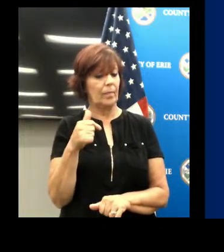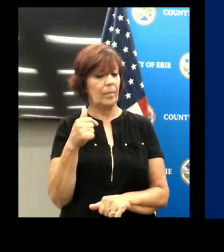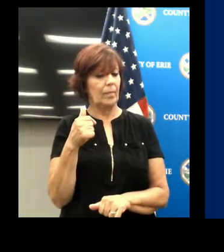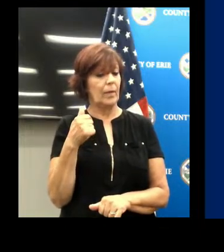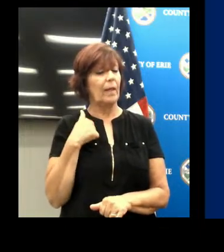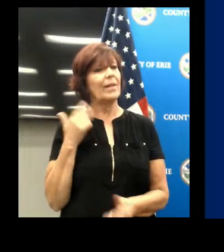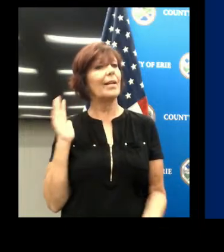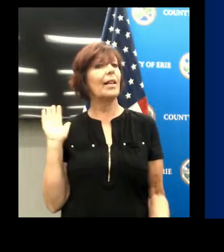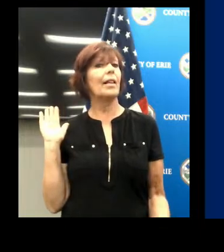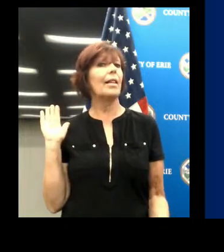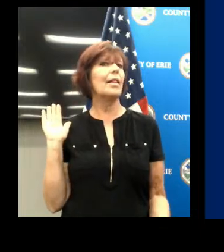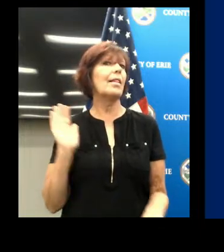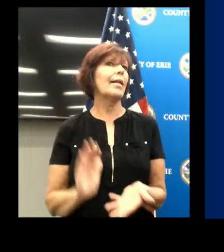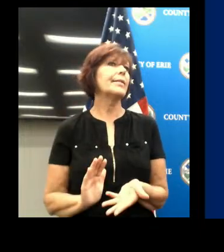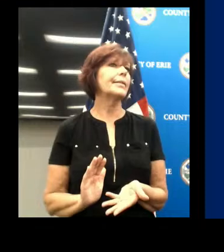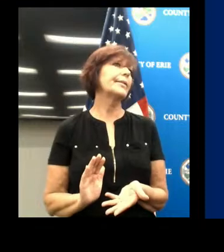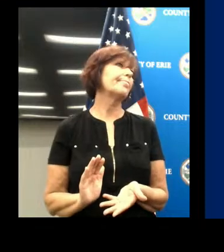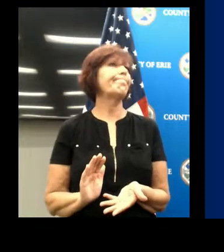much fewer